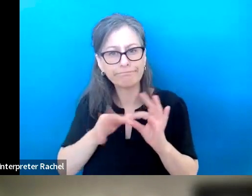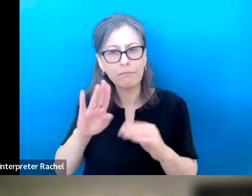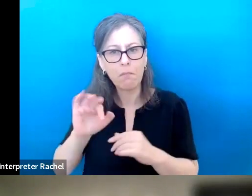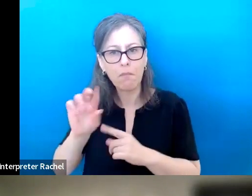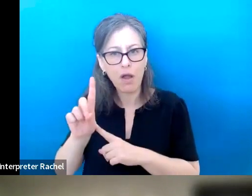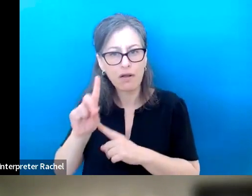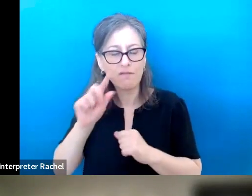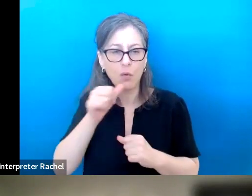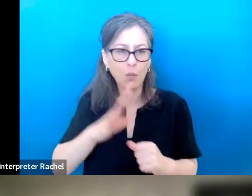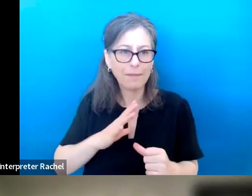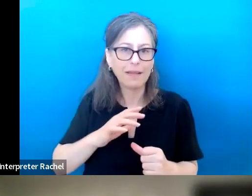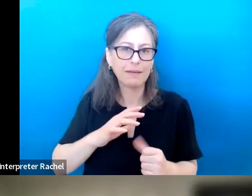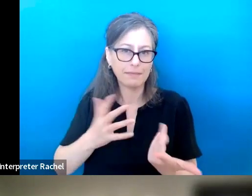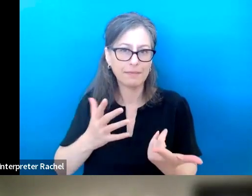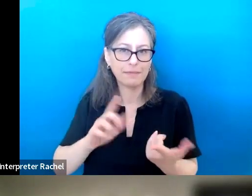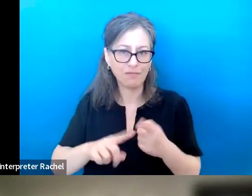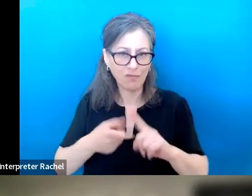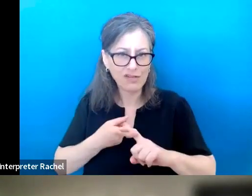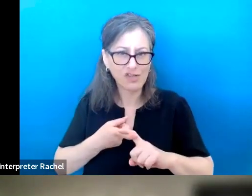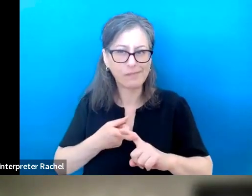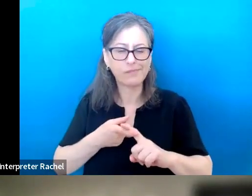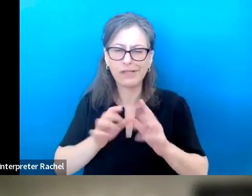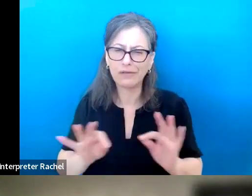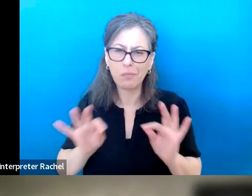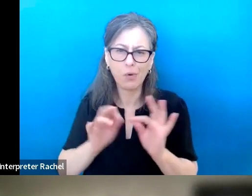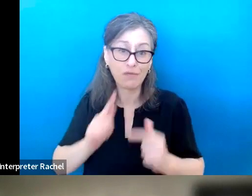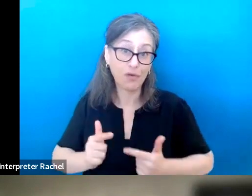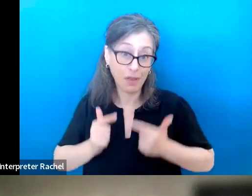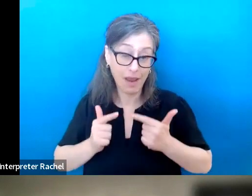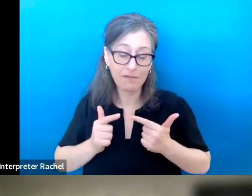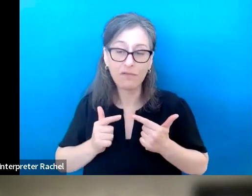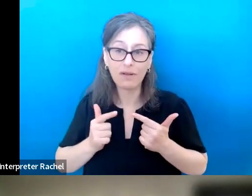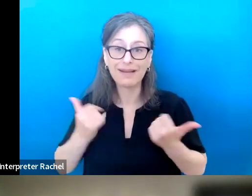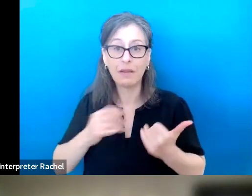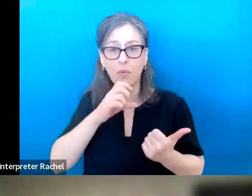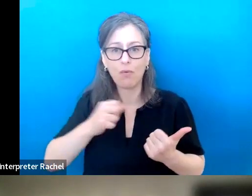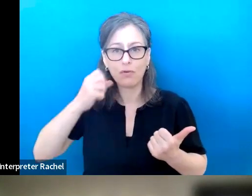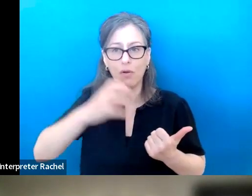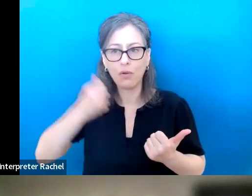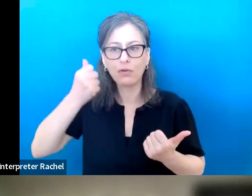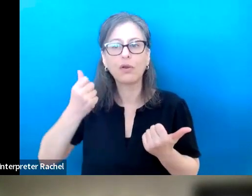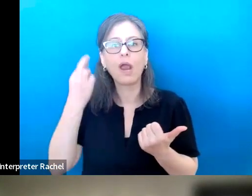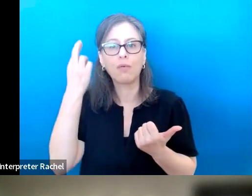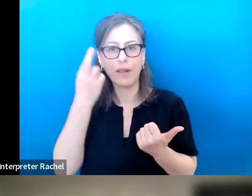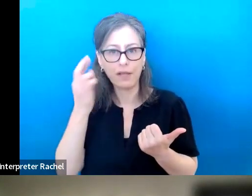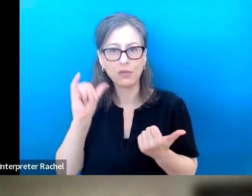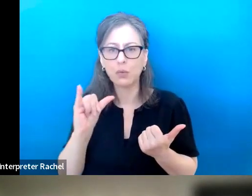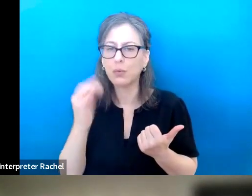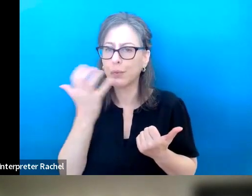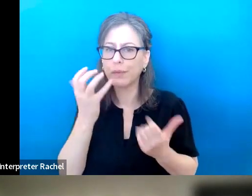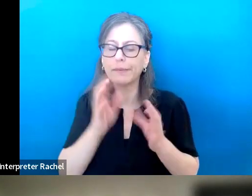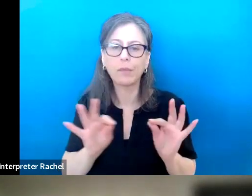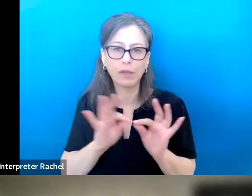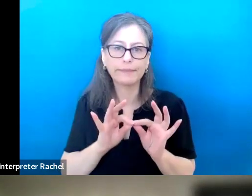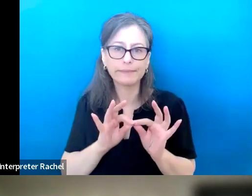and female friendships is so important in life. I find the older I get, the more important I realize they are. And